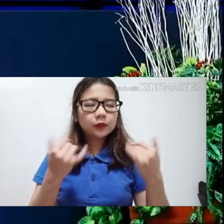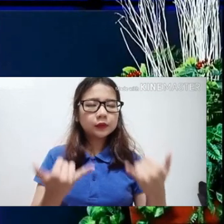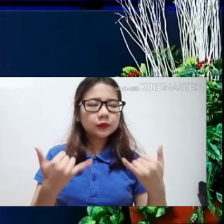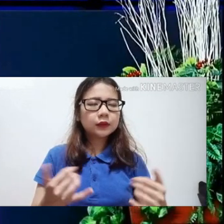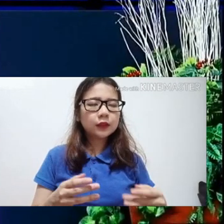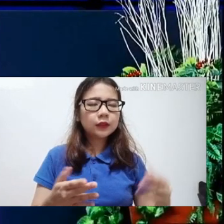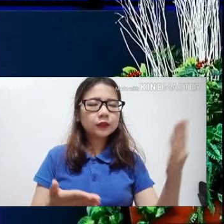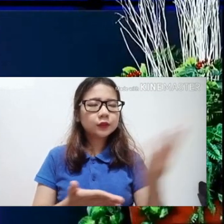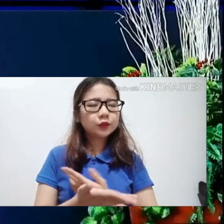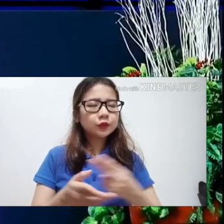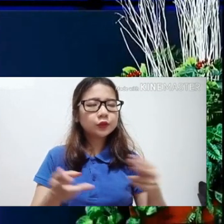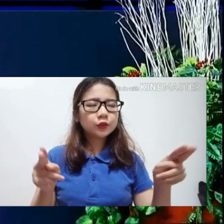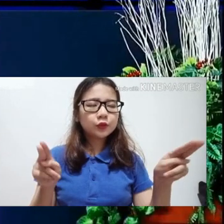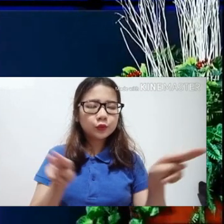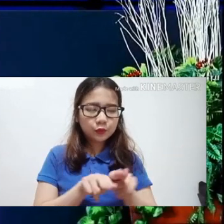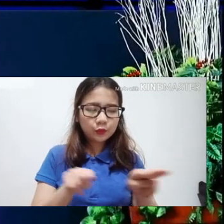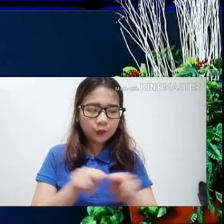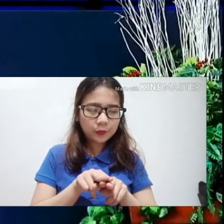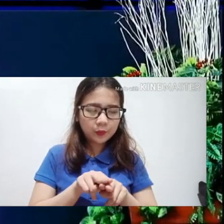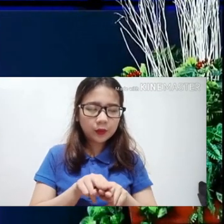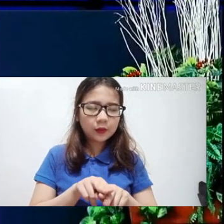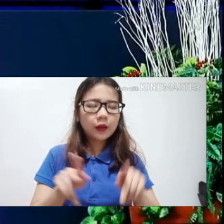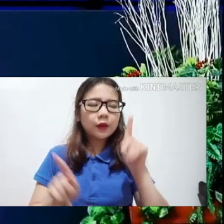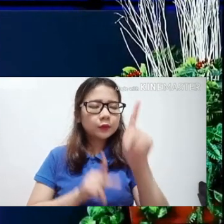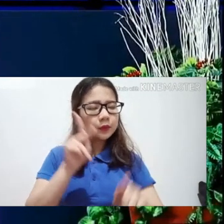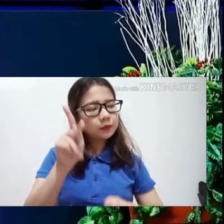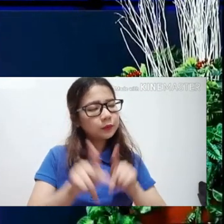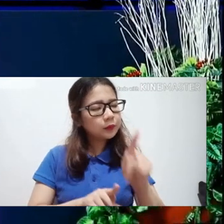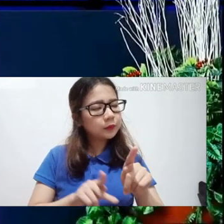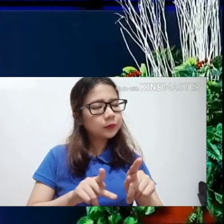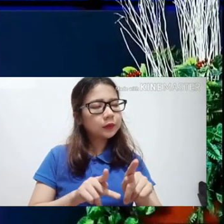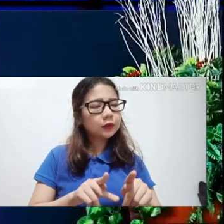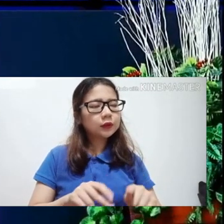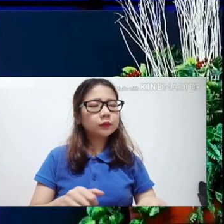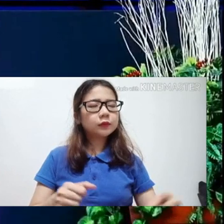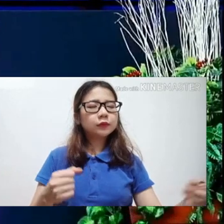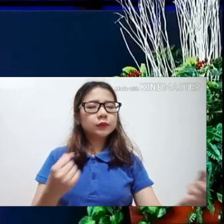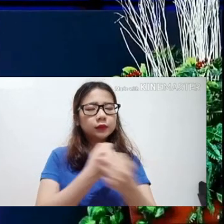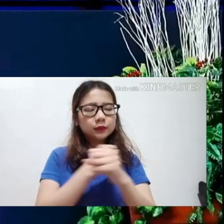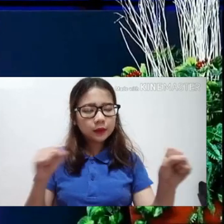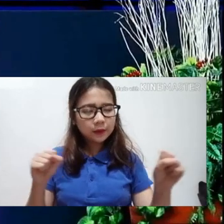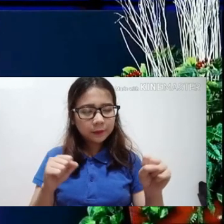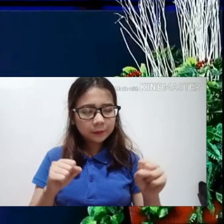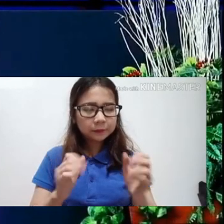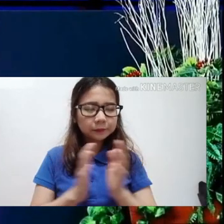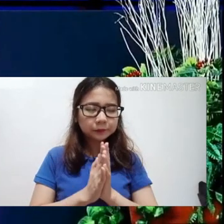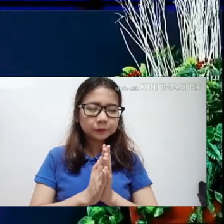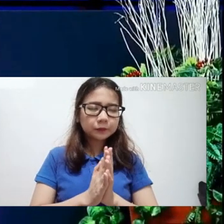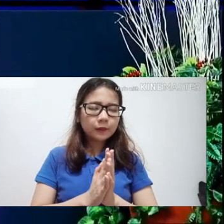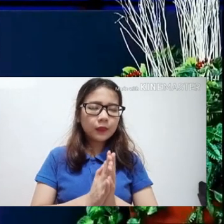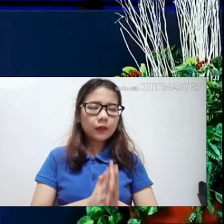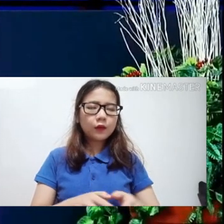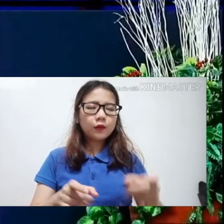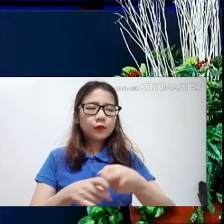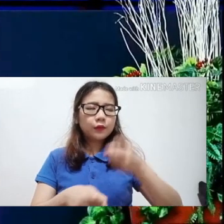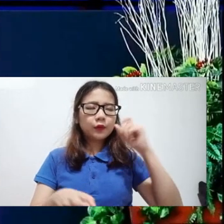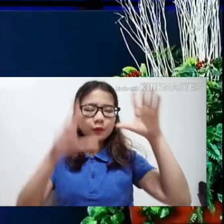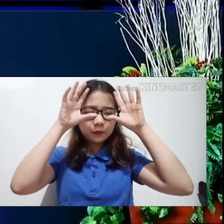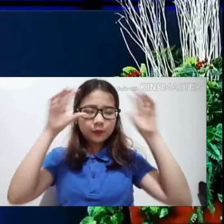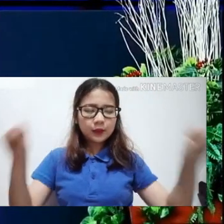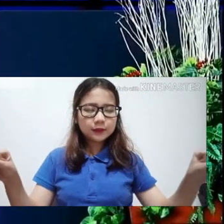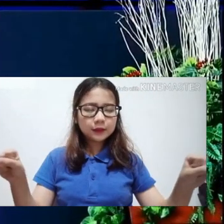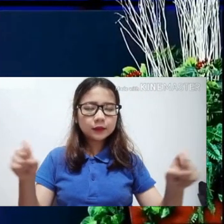that the welfare of the people, O Lord God, would be taken care of. Dalangin po namin sa aming pong presidente hanggang sa